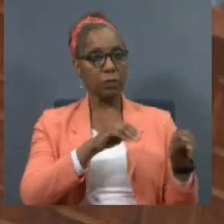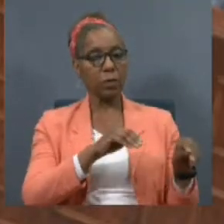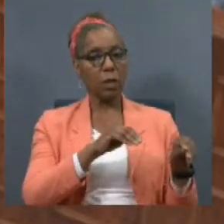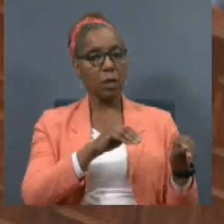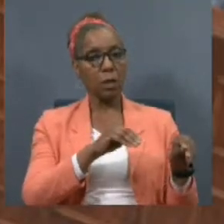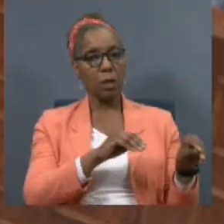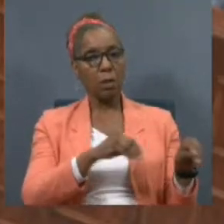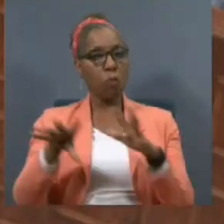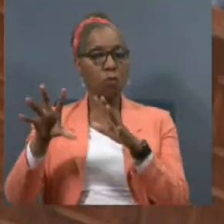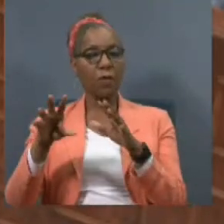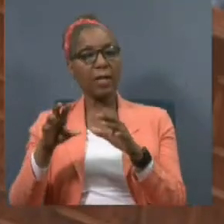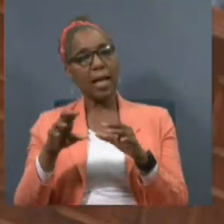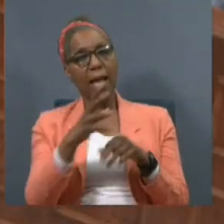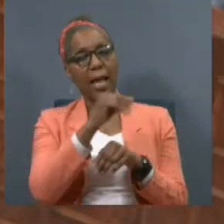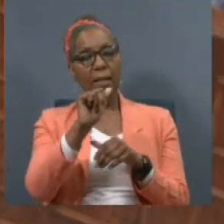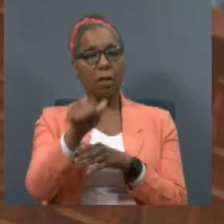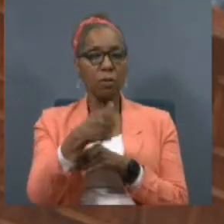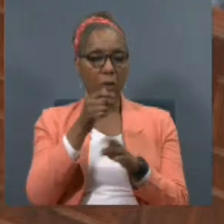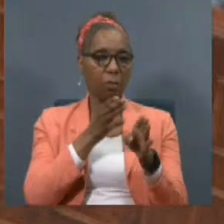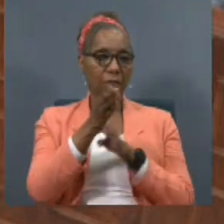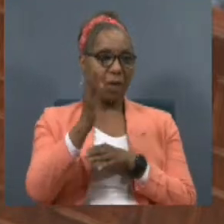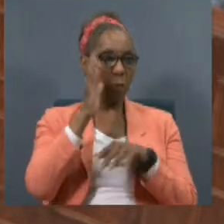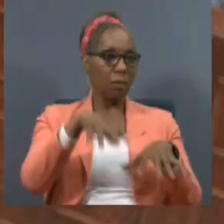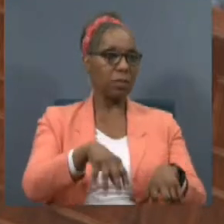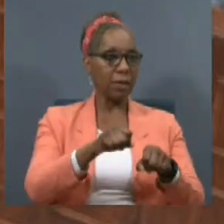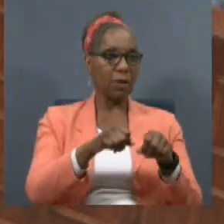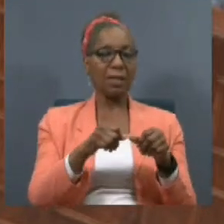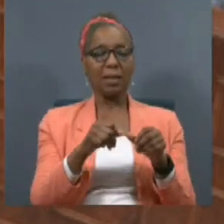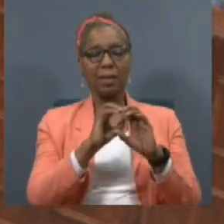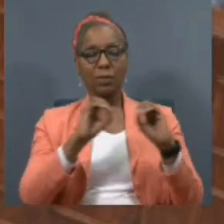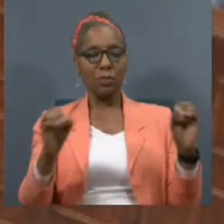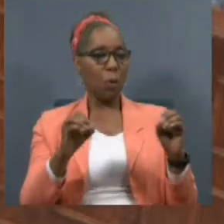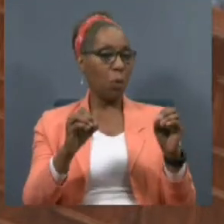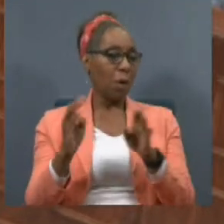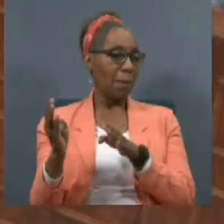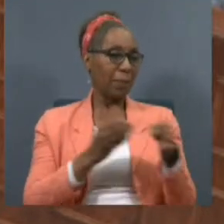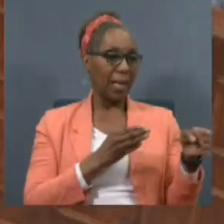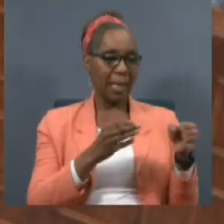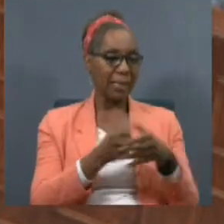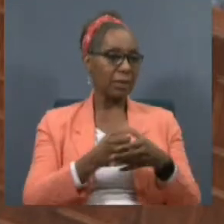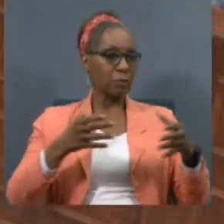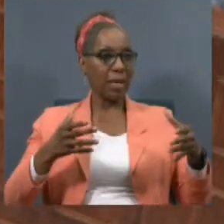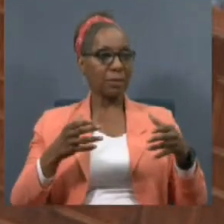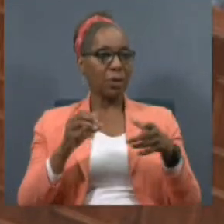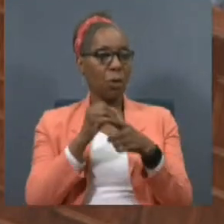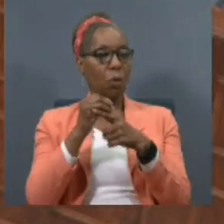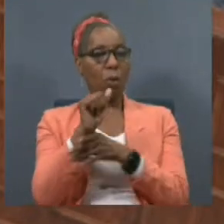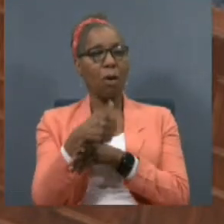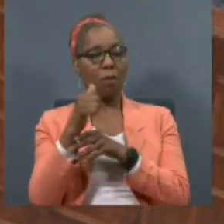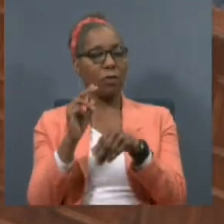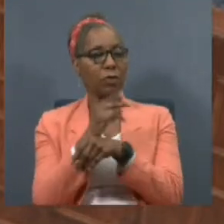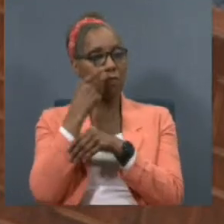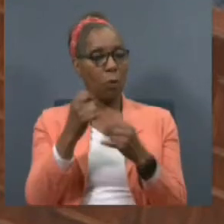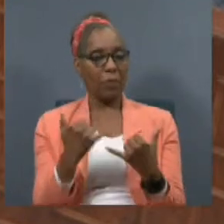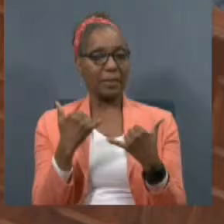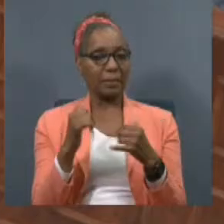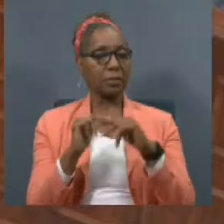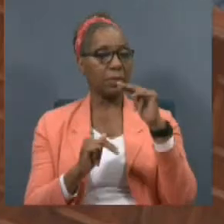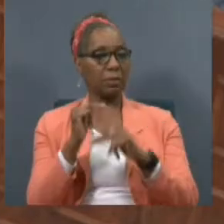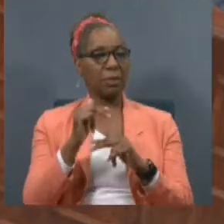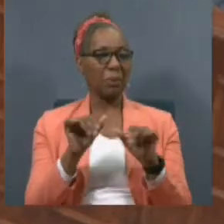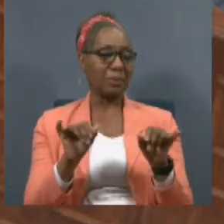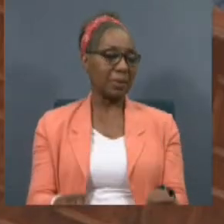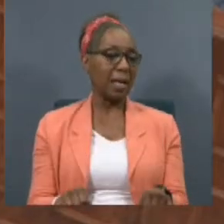another professional office will move in there. There's not any planned expansion or any other use for the existing building. It'll stay as